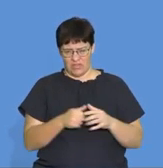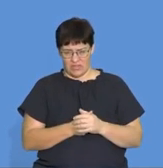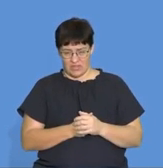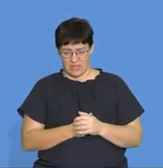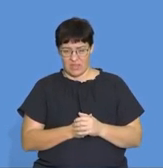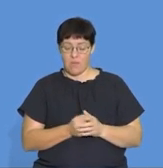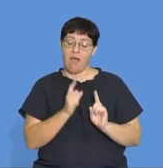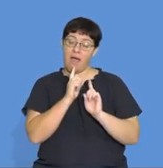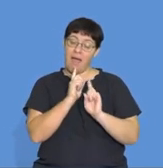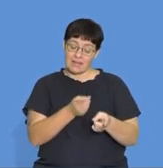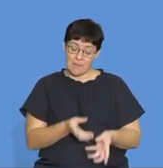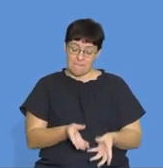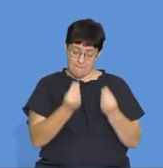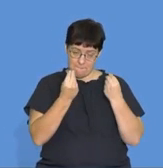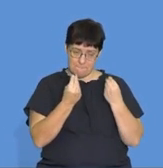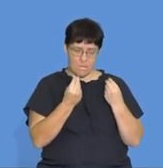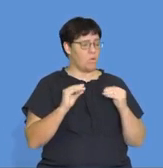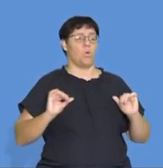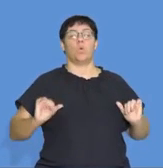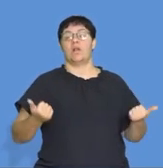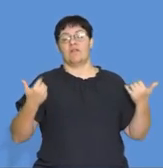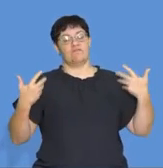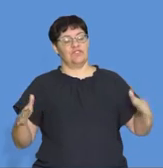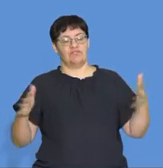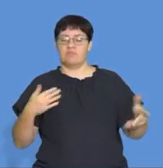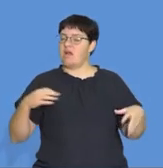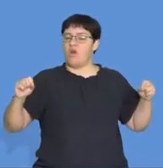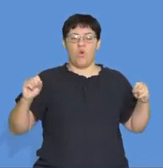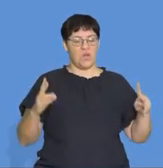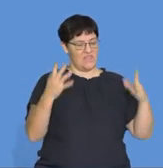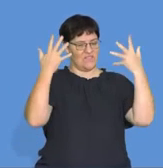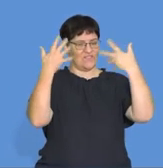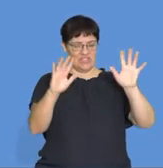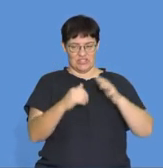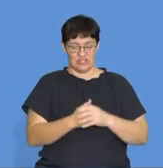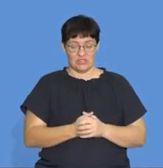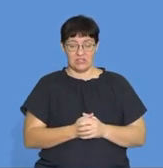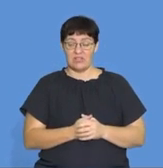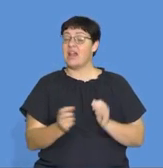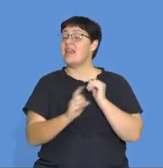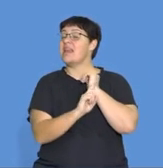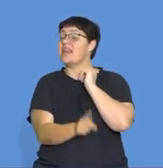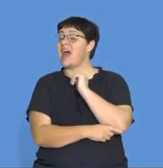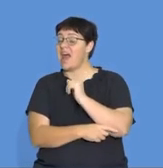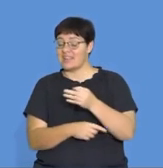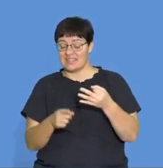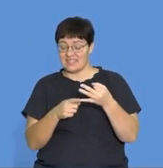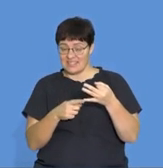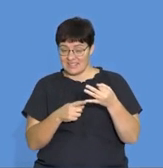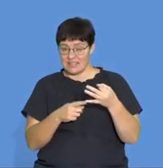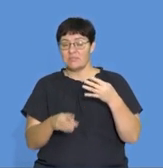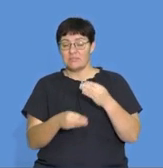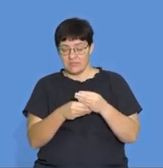answer and you are all well and done and you think you are okay with your answer, the last step will be